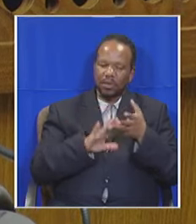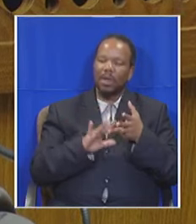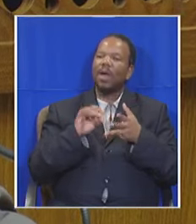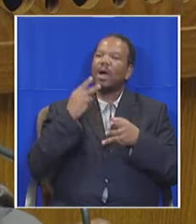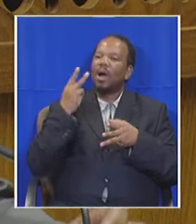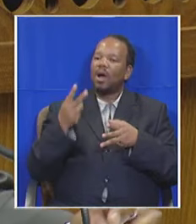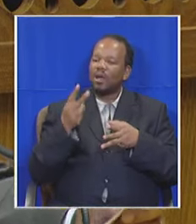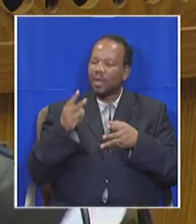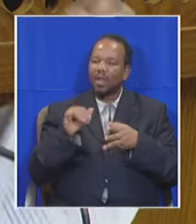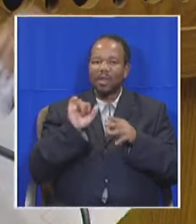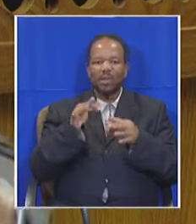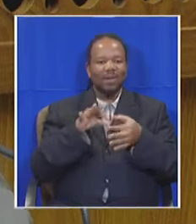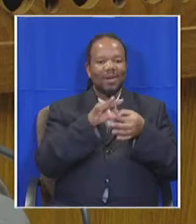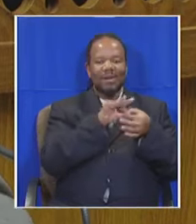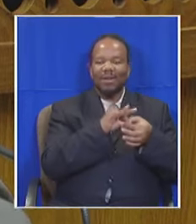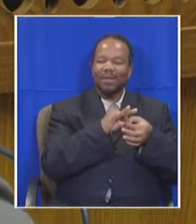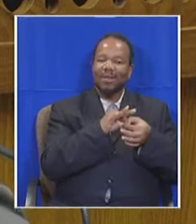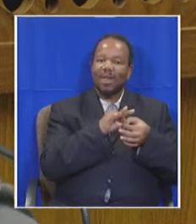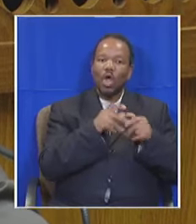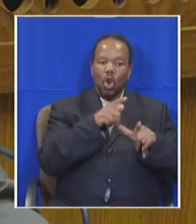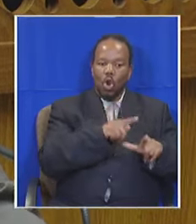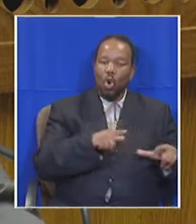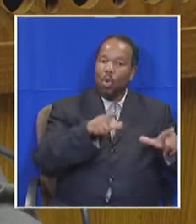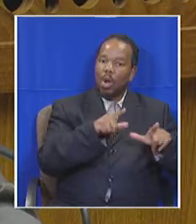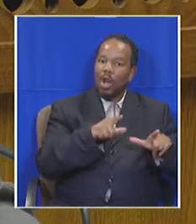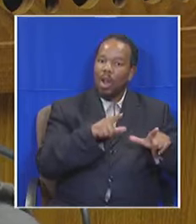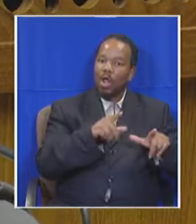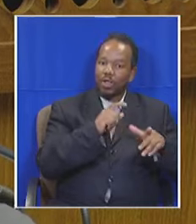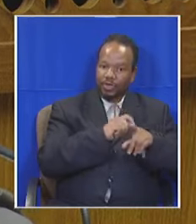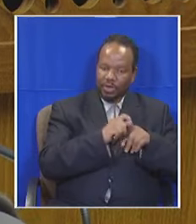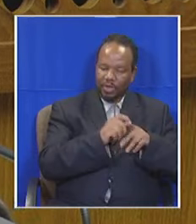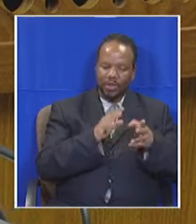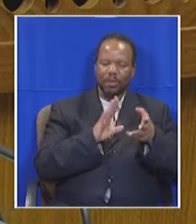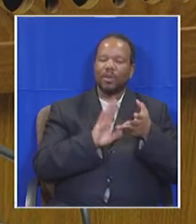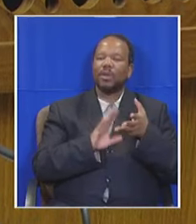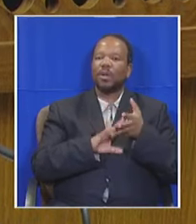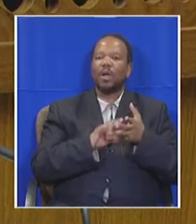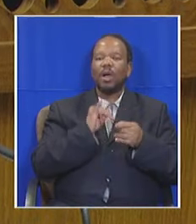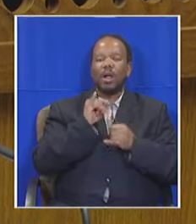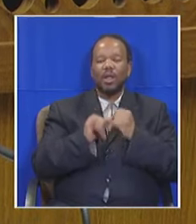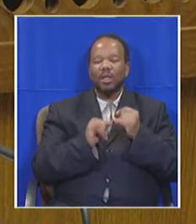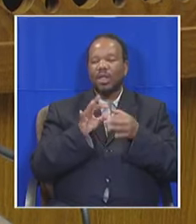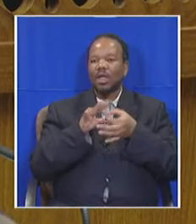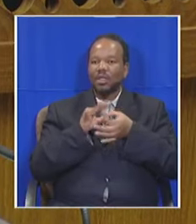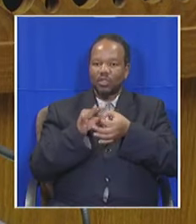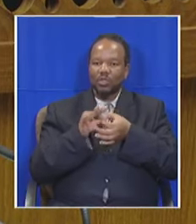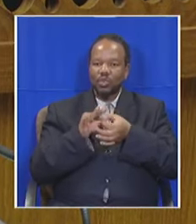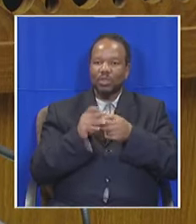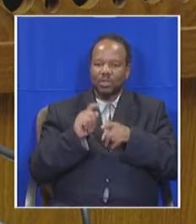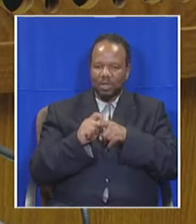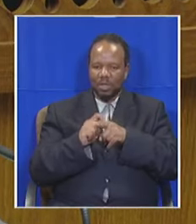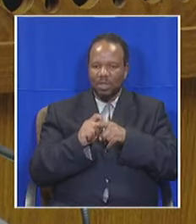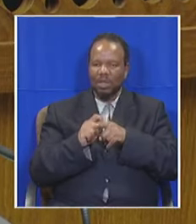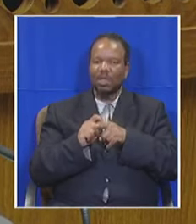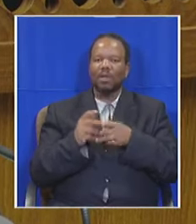local authorities, including local artisans at village level, linking training institutions to the labor market for absorption. We also need